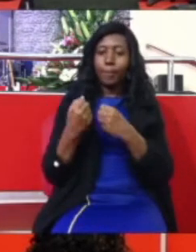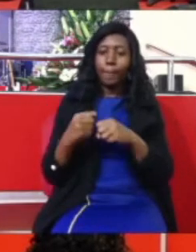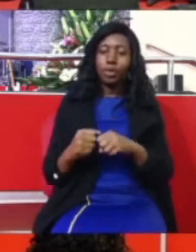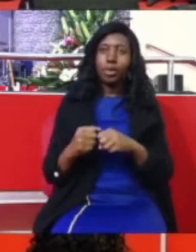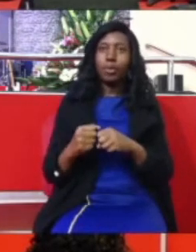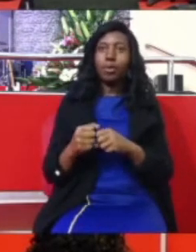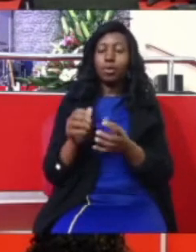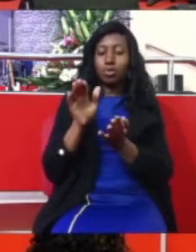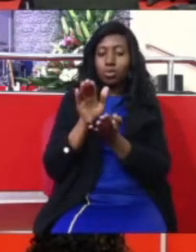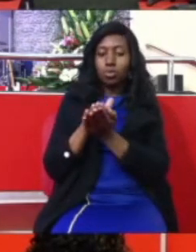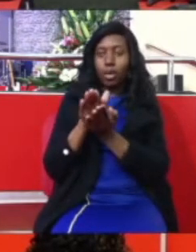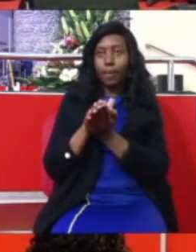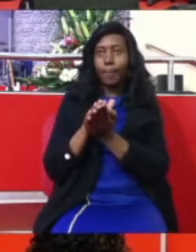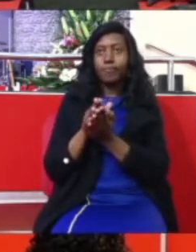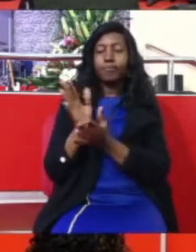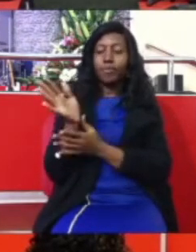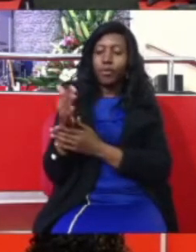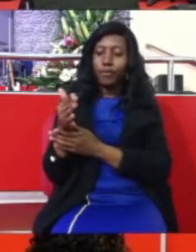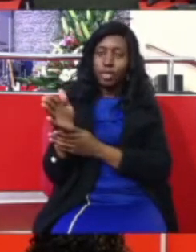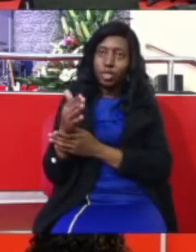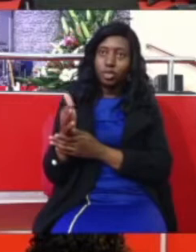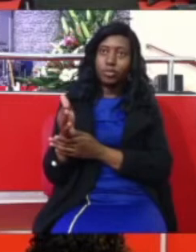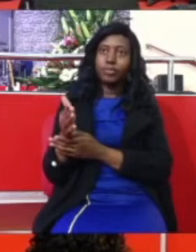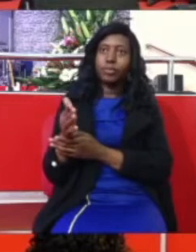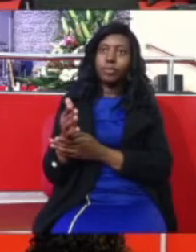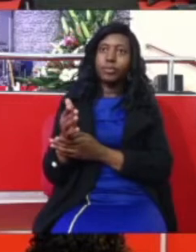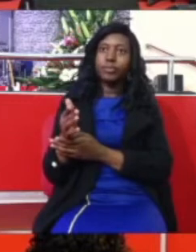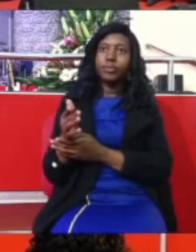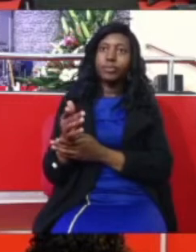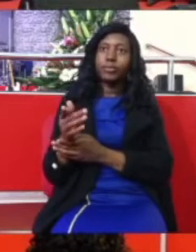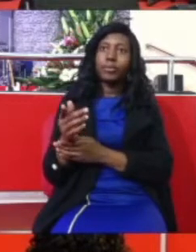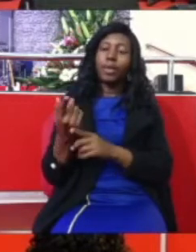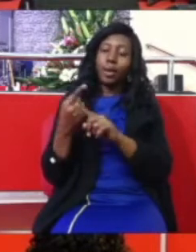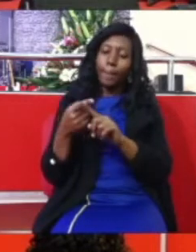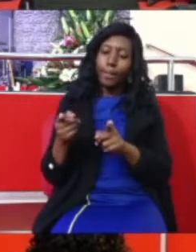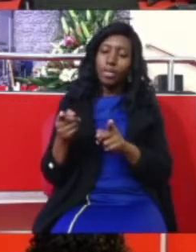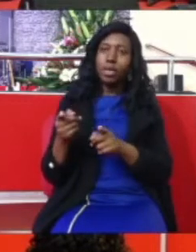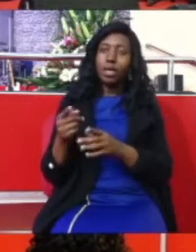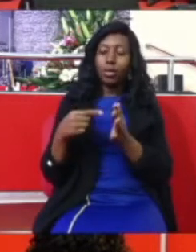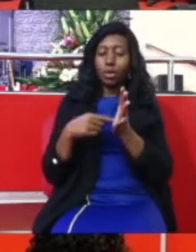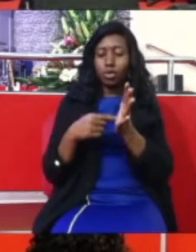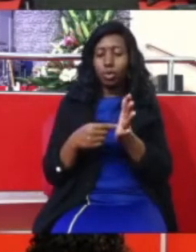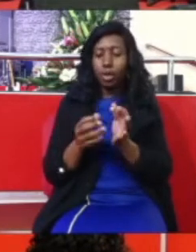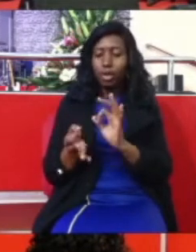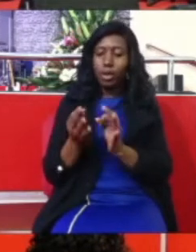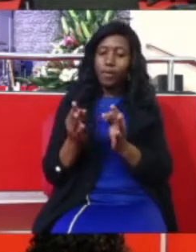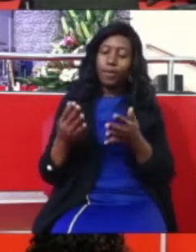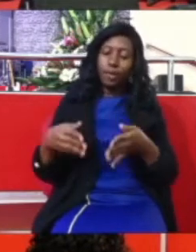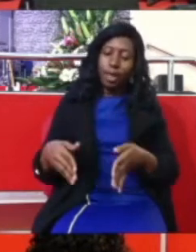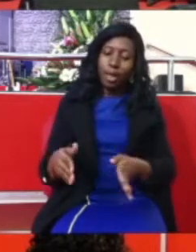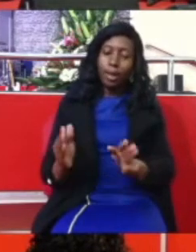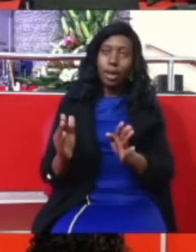all. But he was being shown that if he allows the water that was coming from the sanctuary to keep